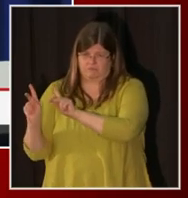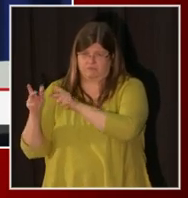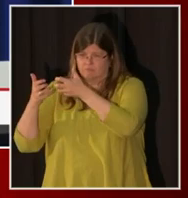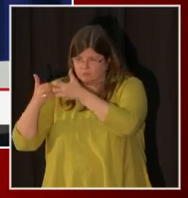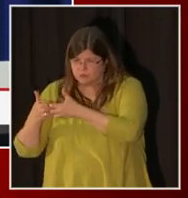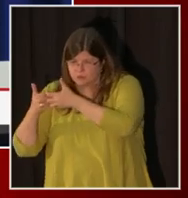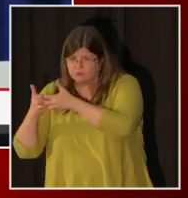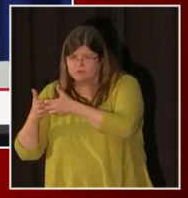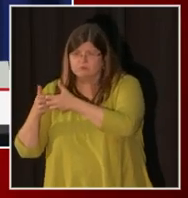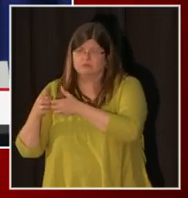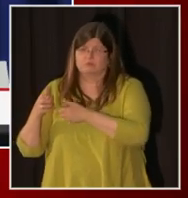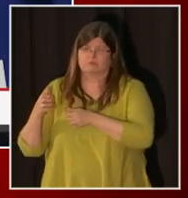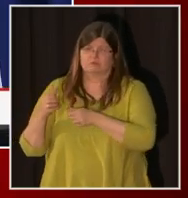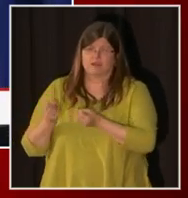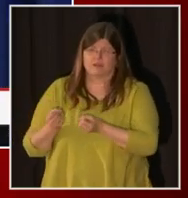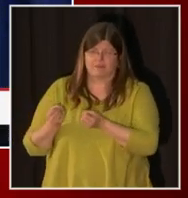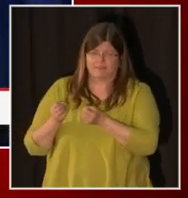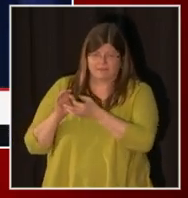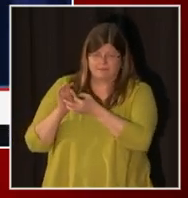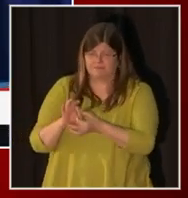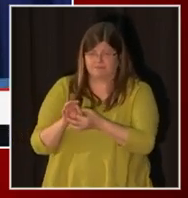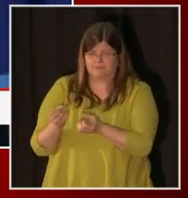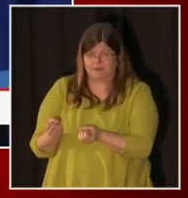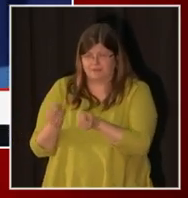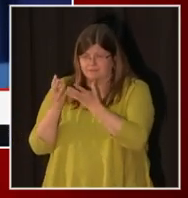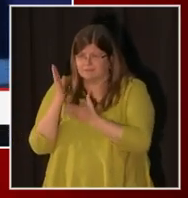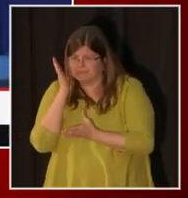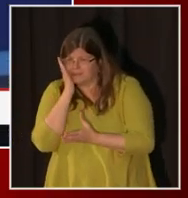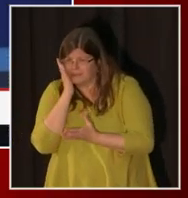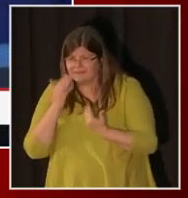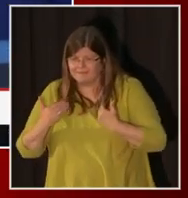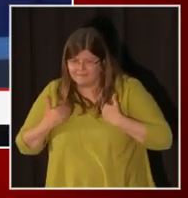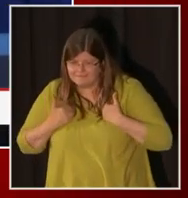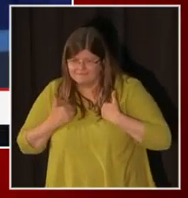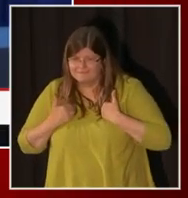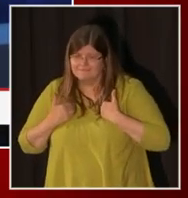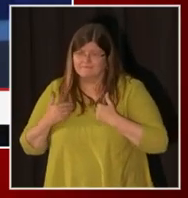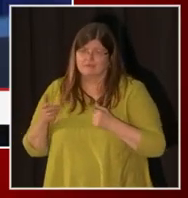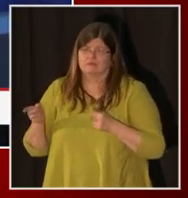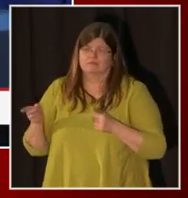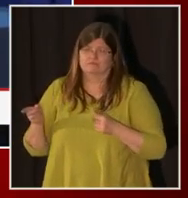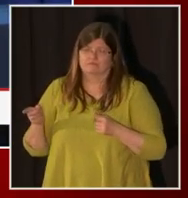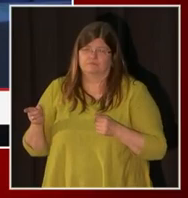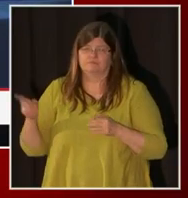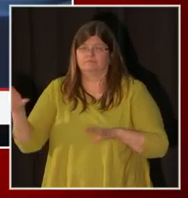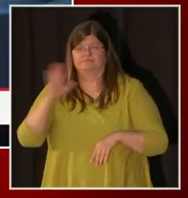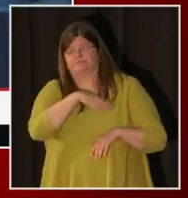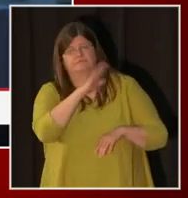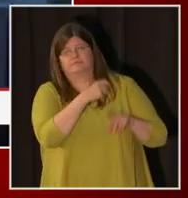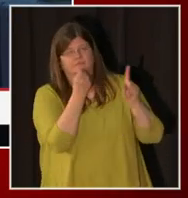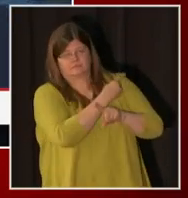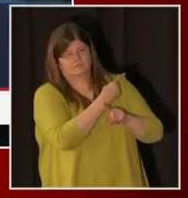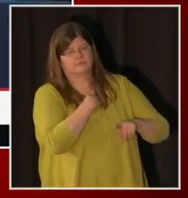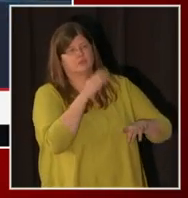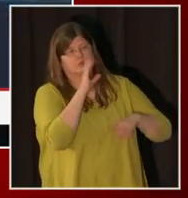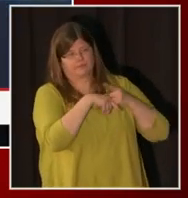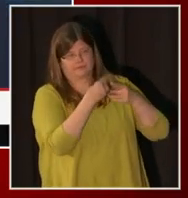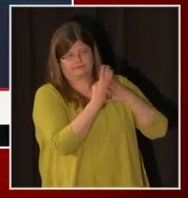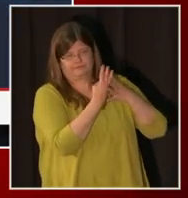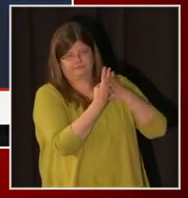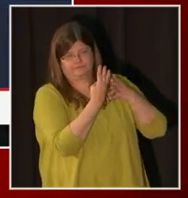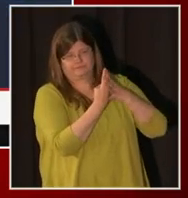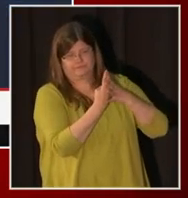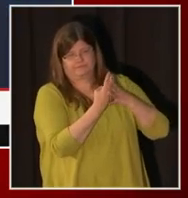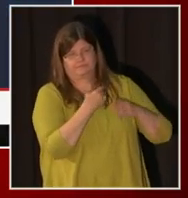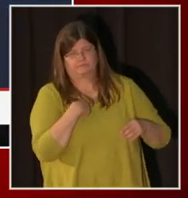Sam? I want to ask about the jail again. Of course, there was the ruling the other day, but I got